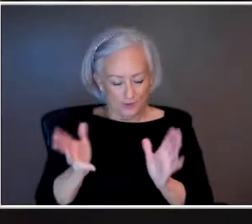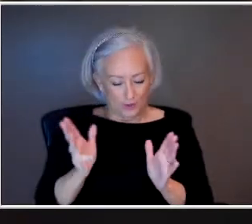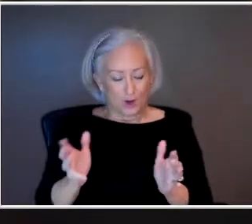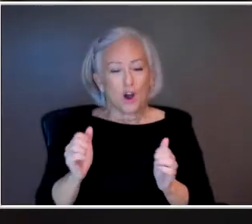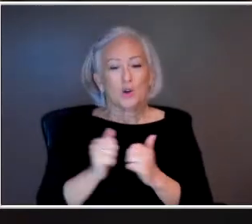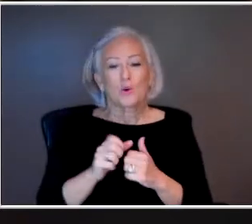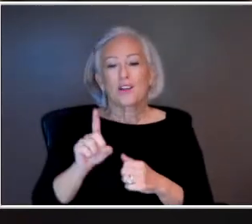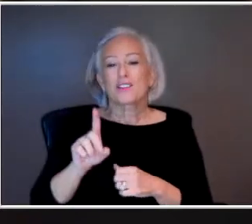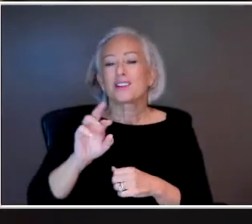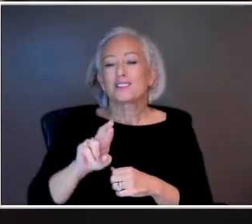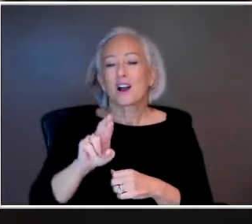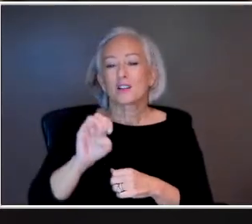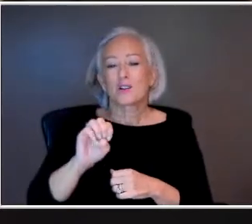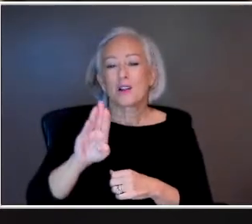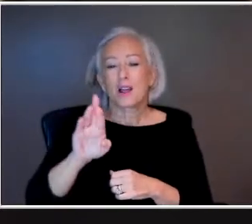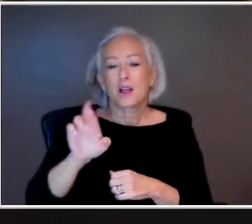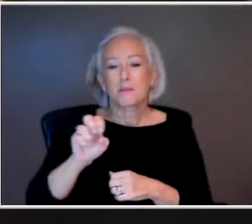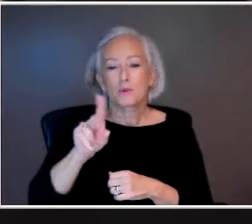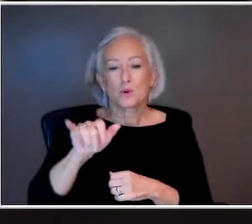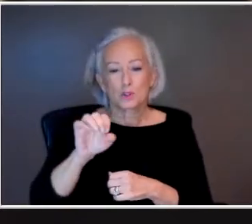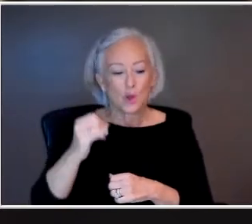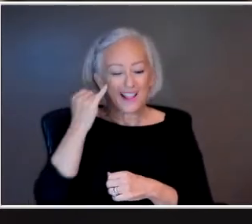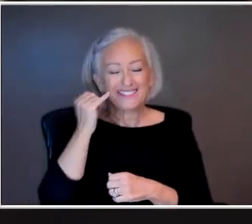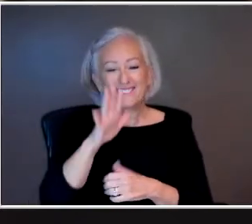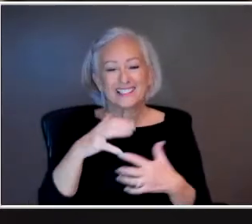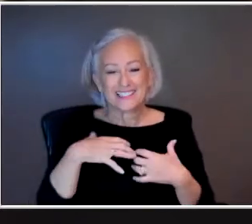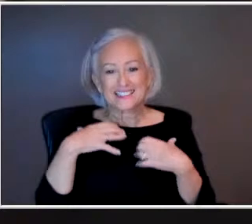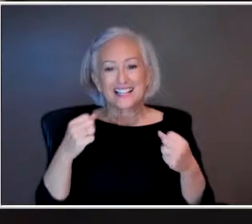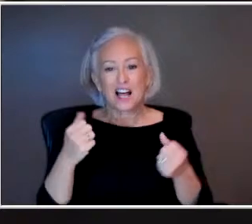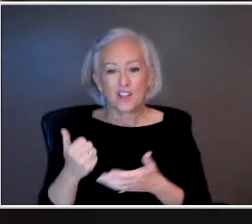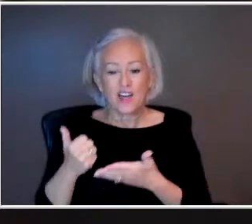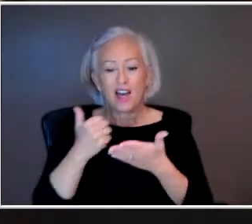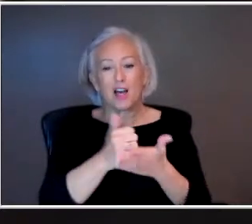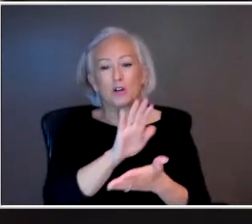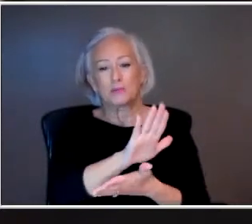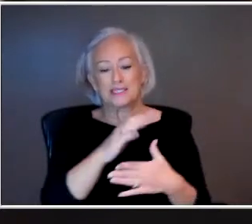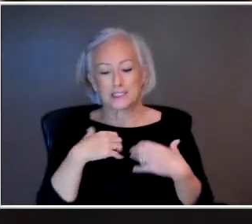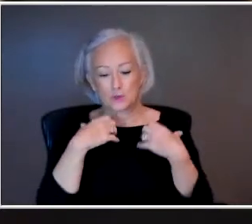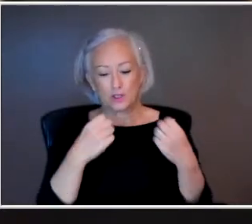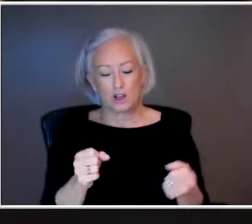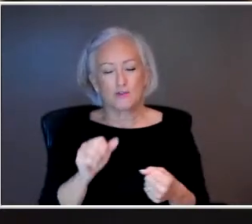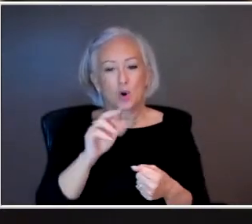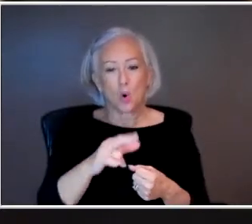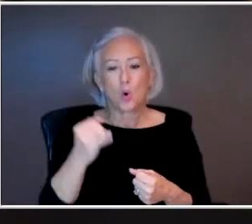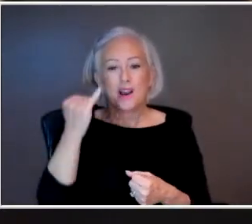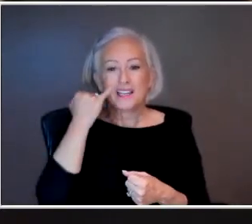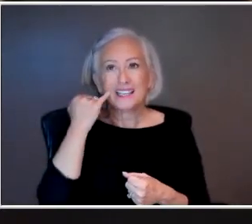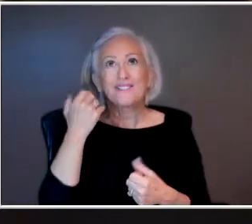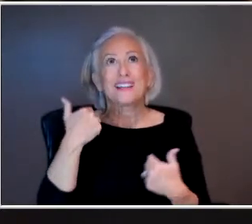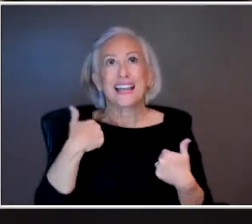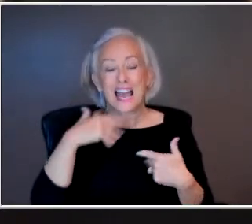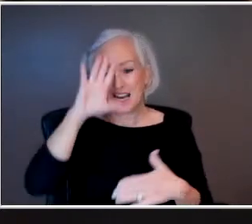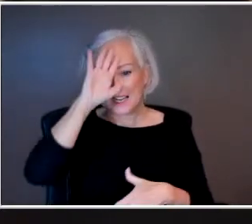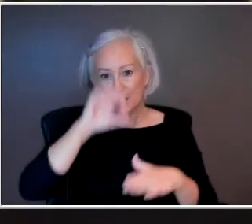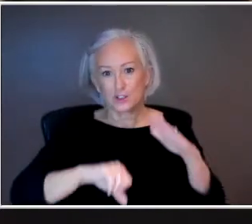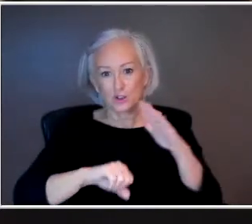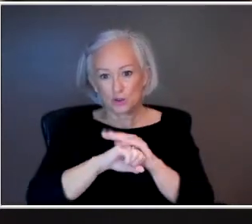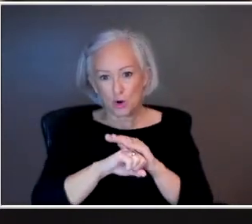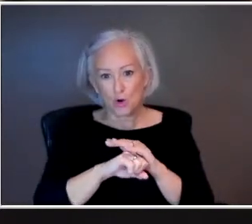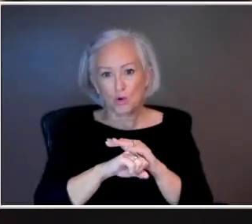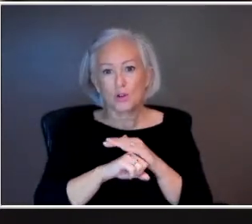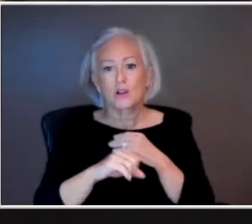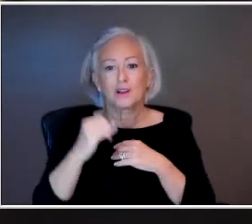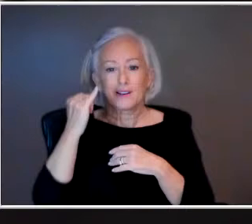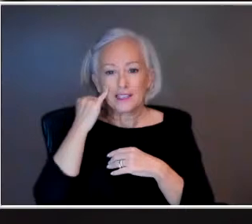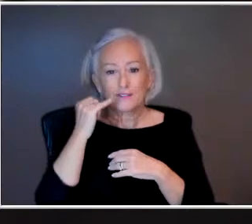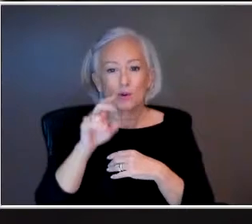his health was a huge contribution to how he's recovering, or if he would have had the stroke when he was 260,